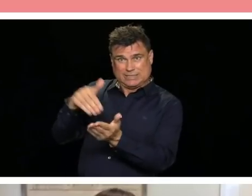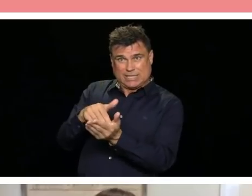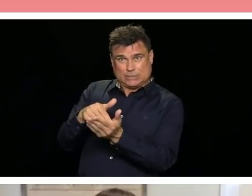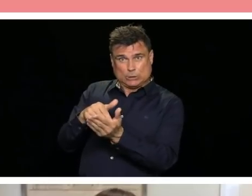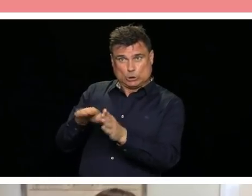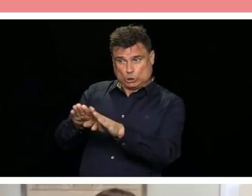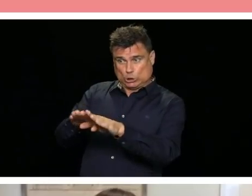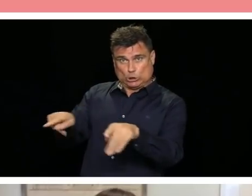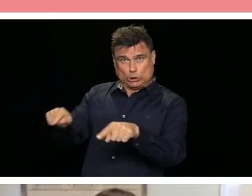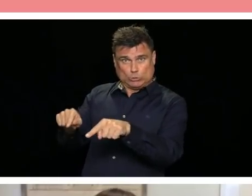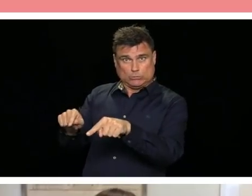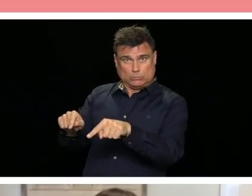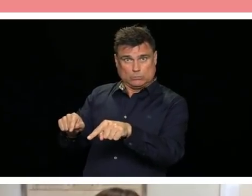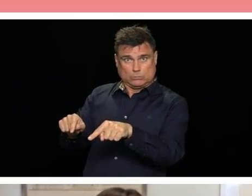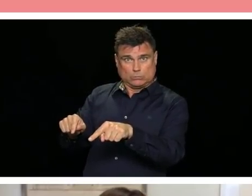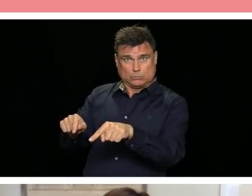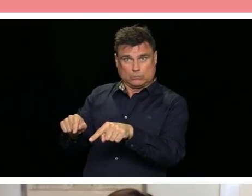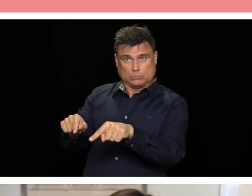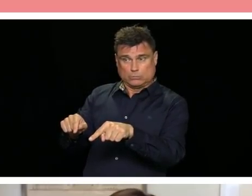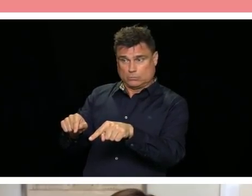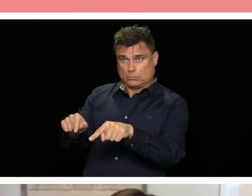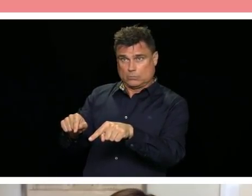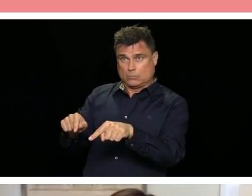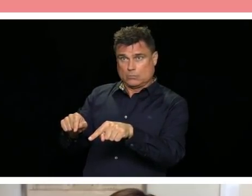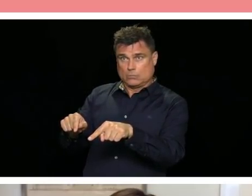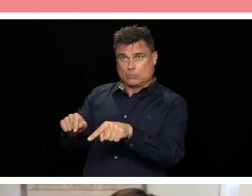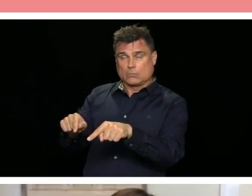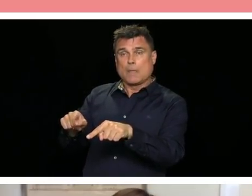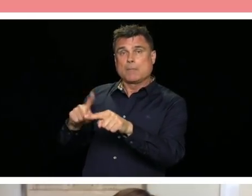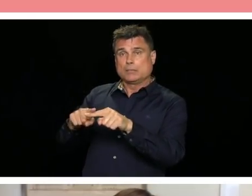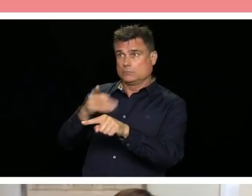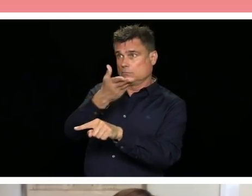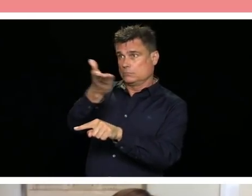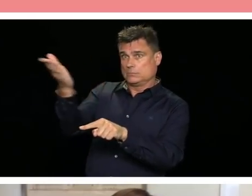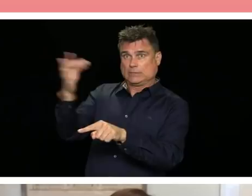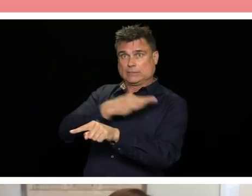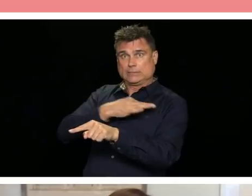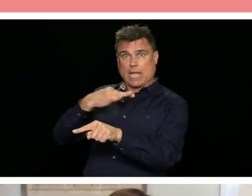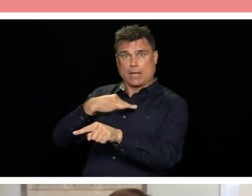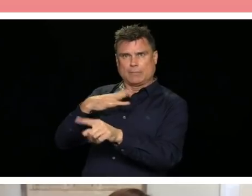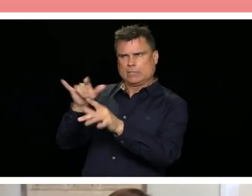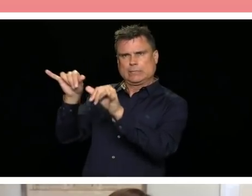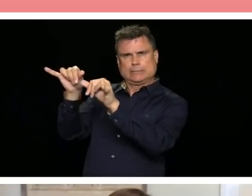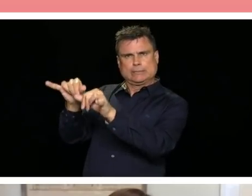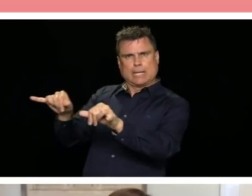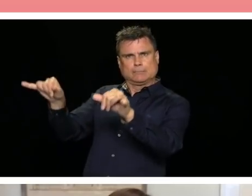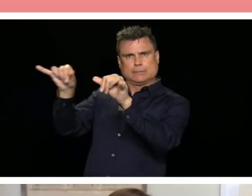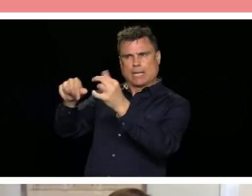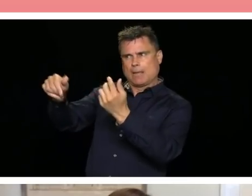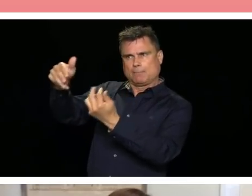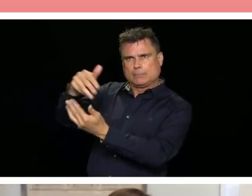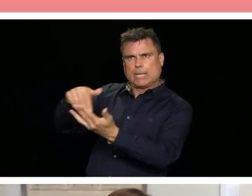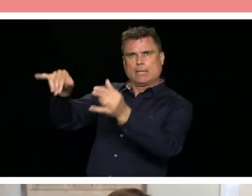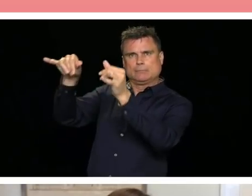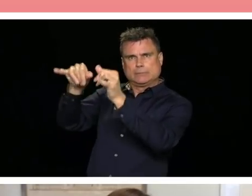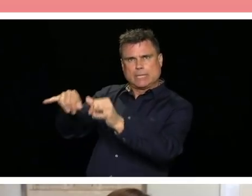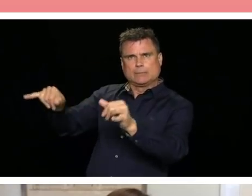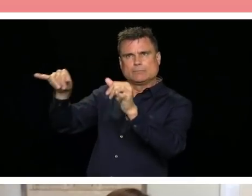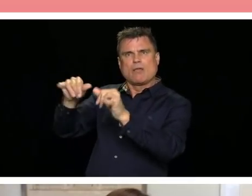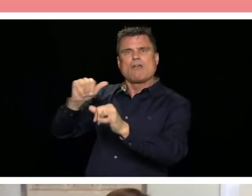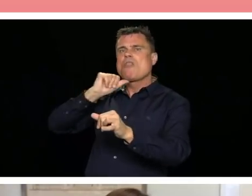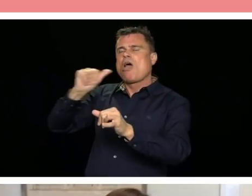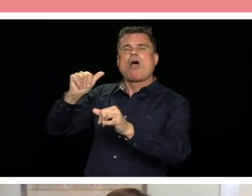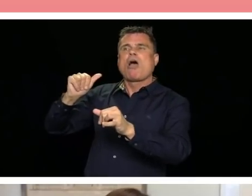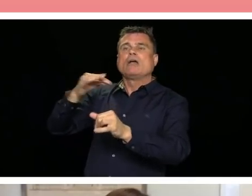early childhood educators each day. We're asking the same at schools, and the same will apply for some of the